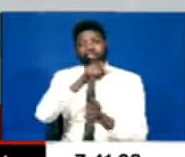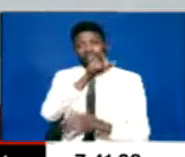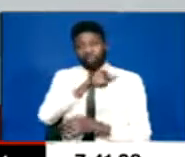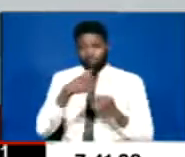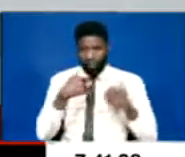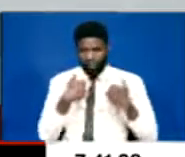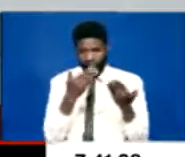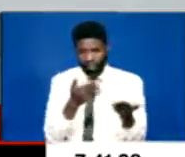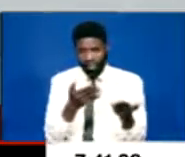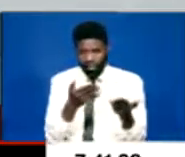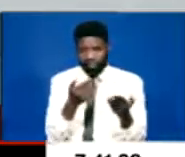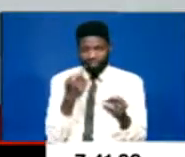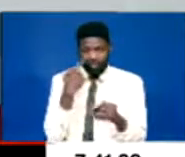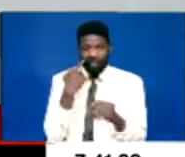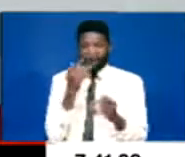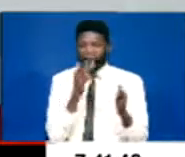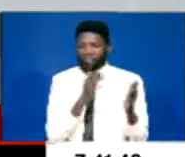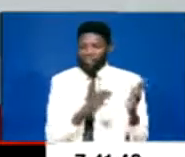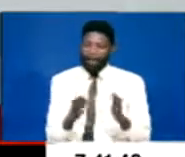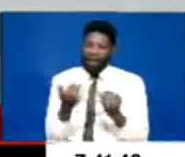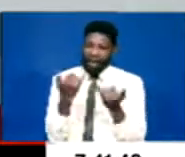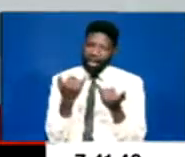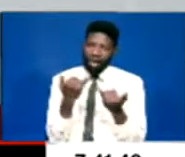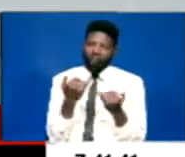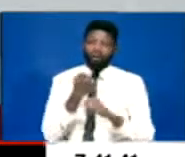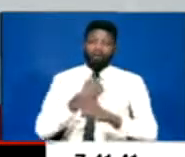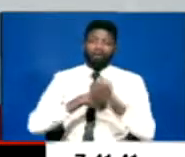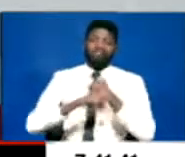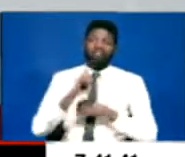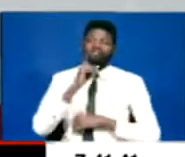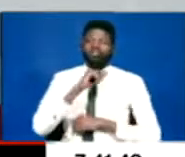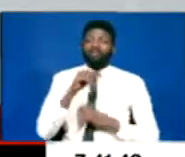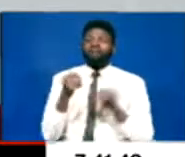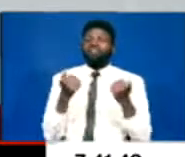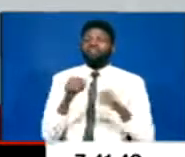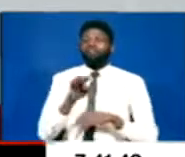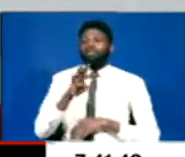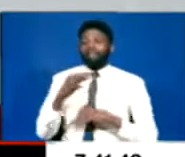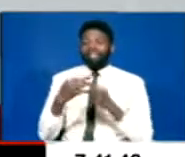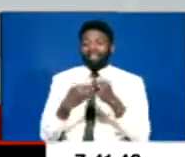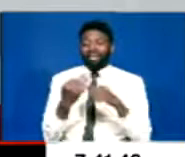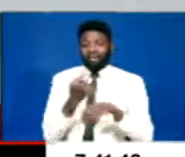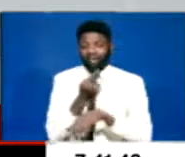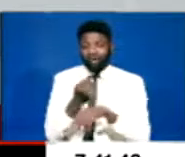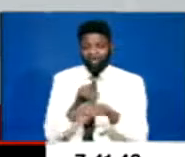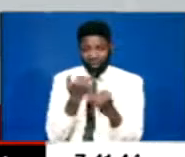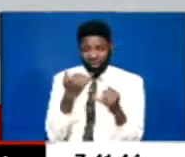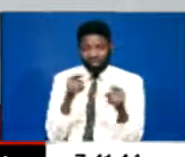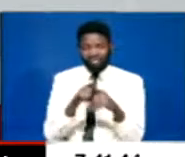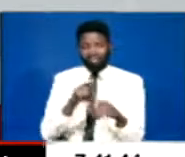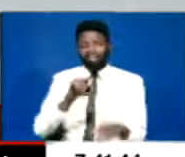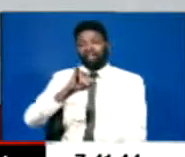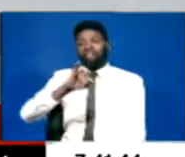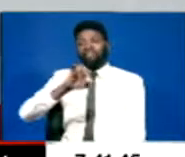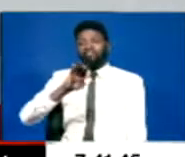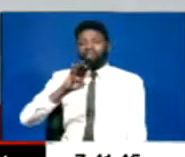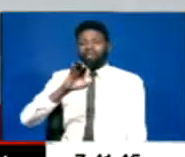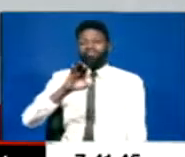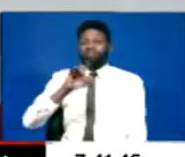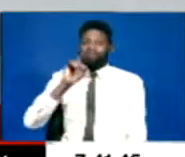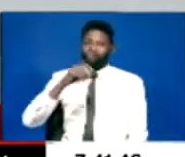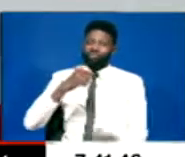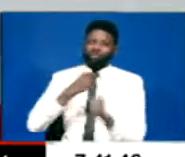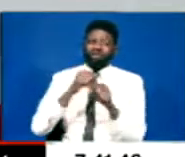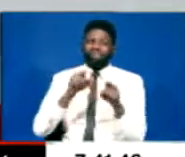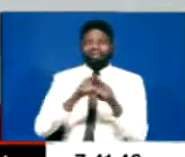So the activity is far from over. The next 48 hours as well is the time when the IEBC has to do what they said they were going to do yesterday. Yeah.